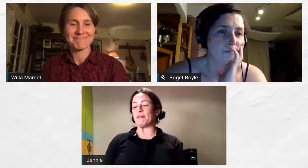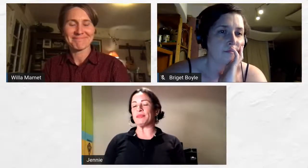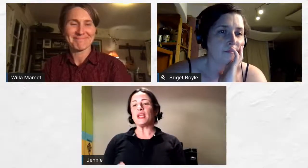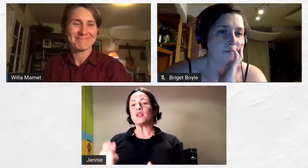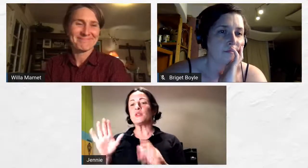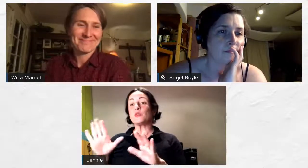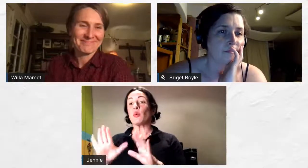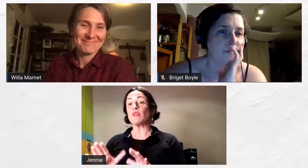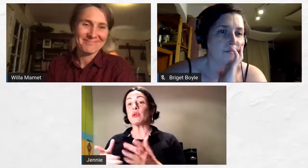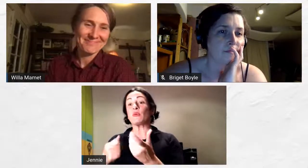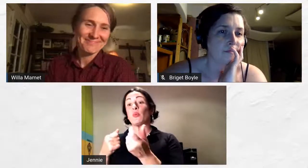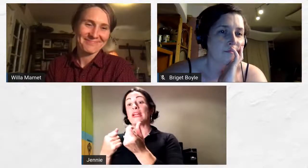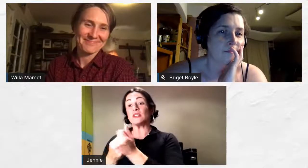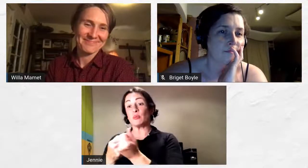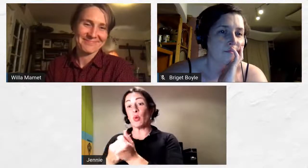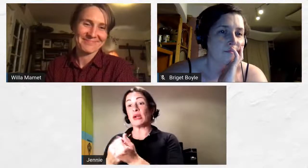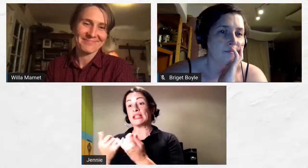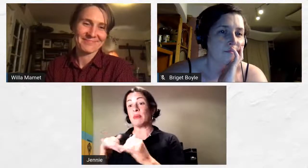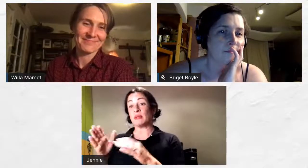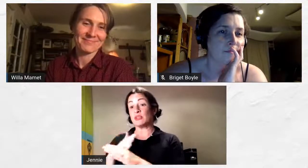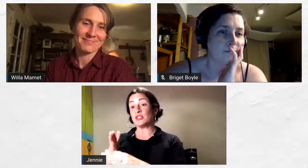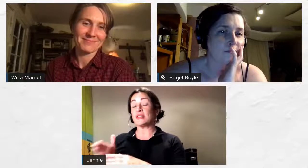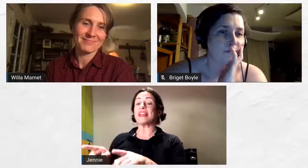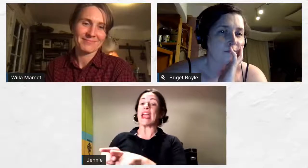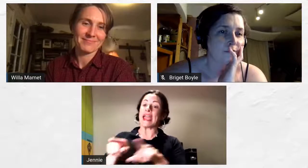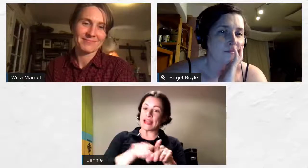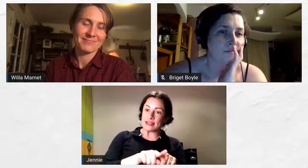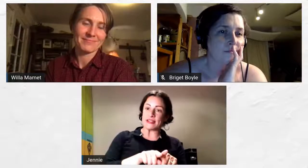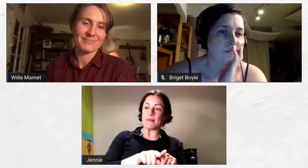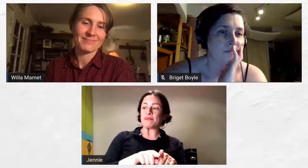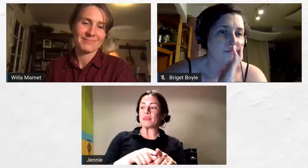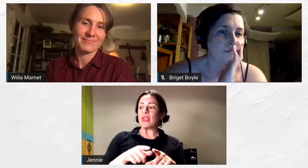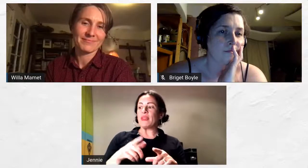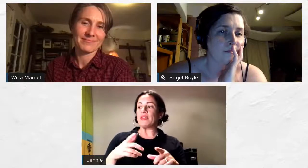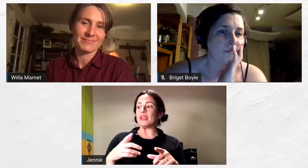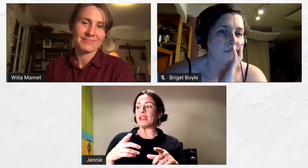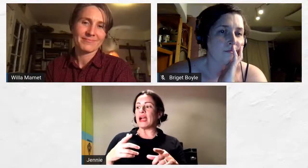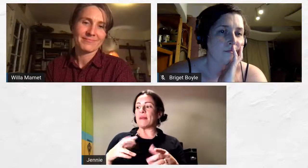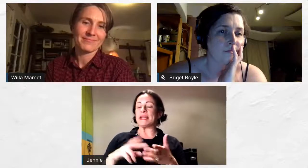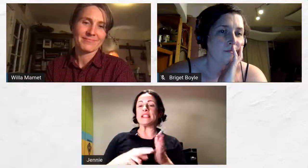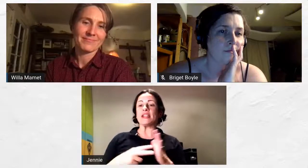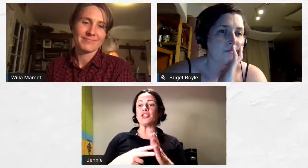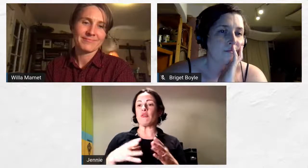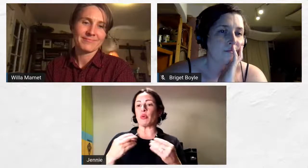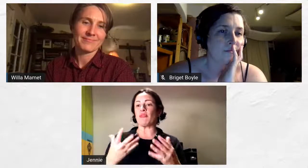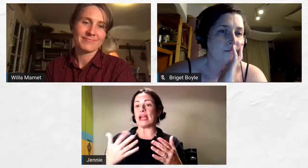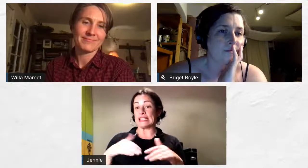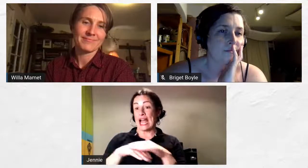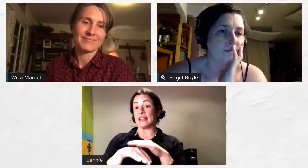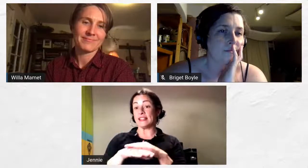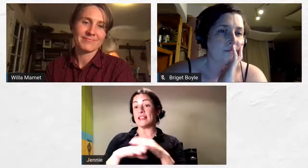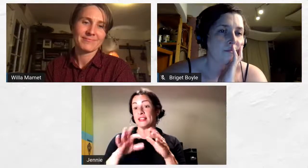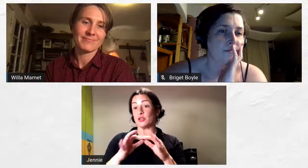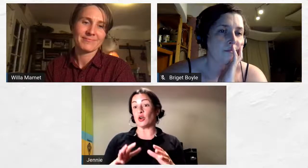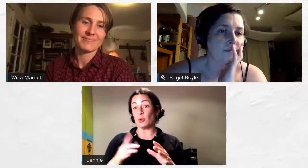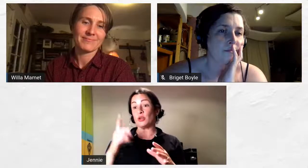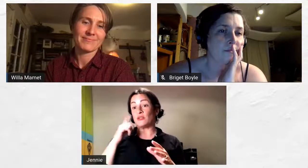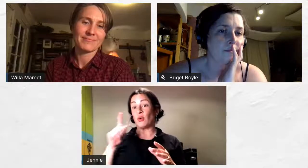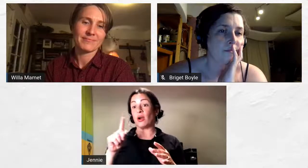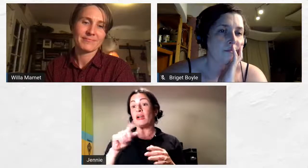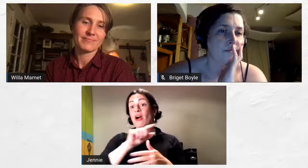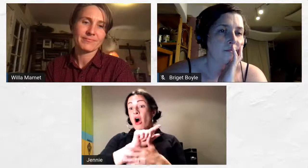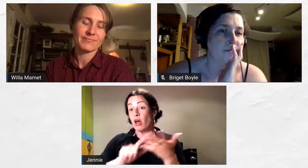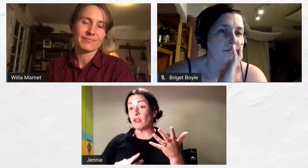So, so this is a wonderful way to support independent musicians, and the intention of providing access and